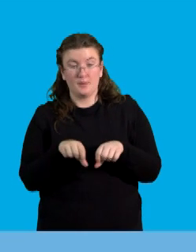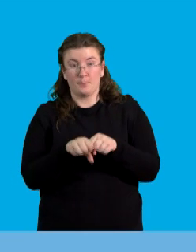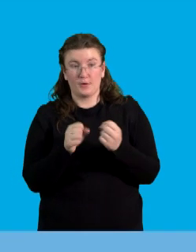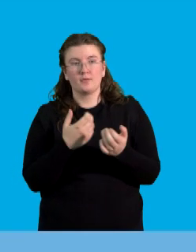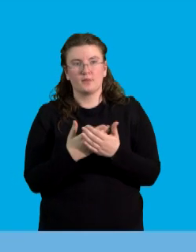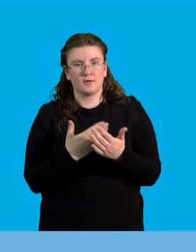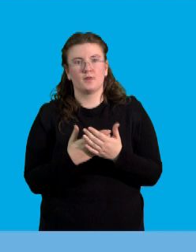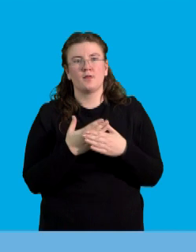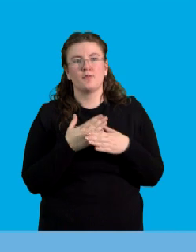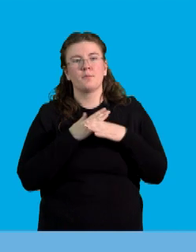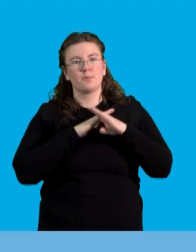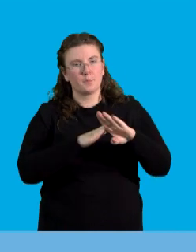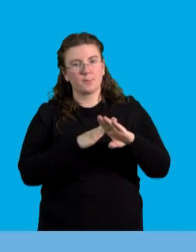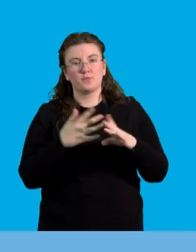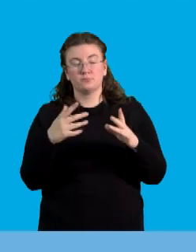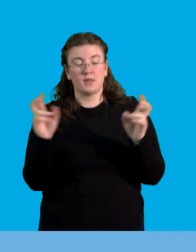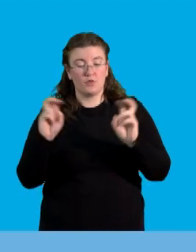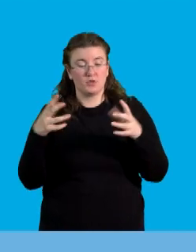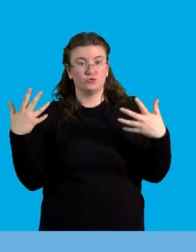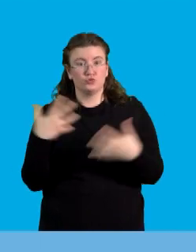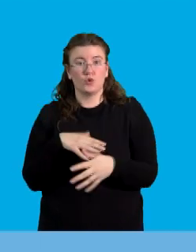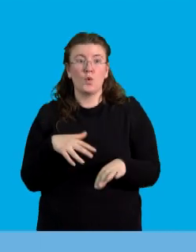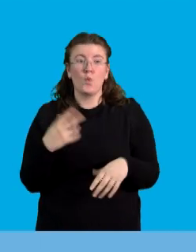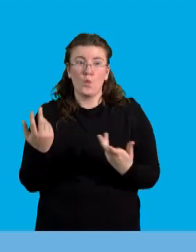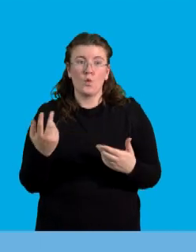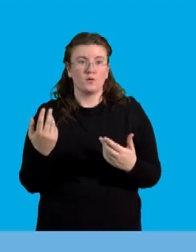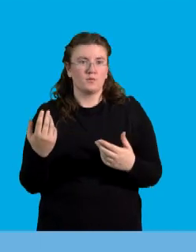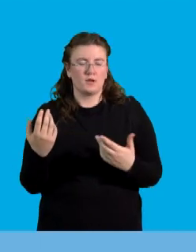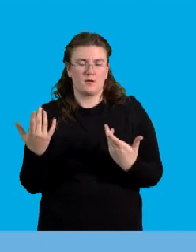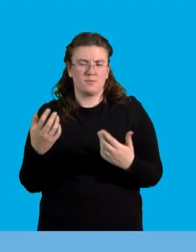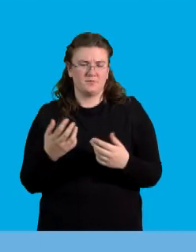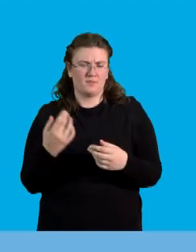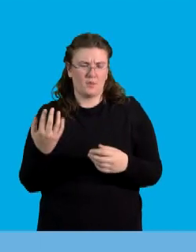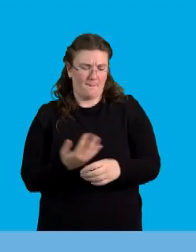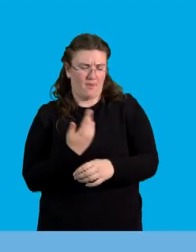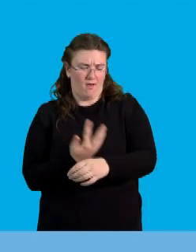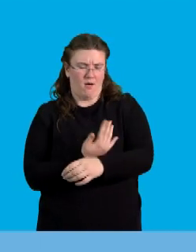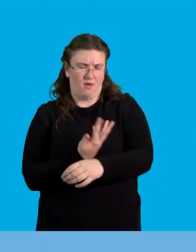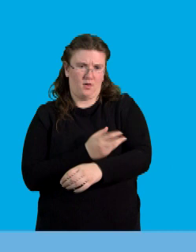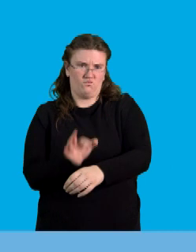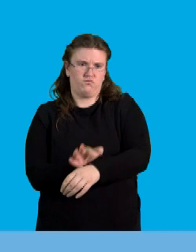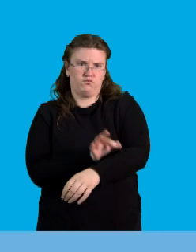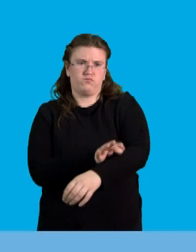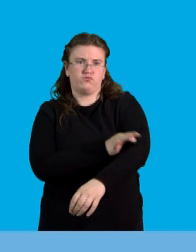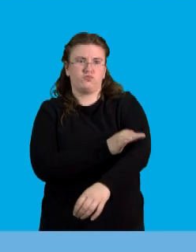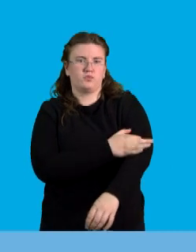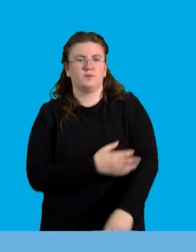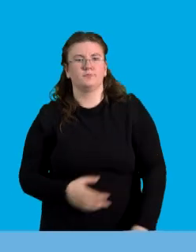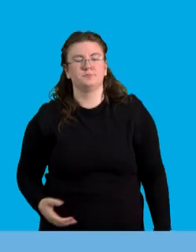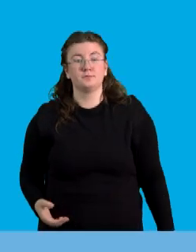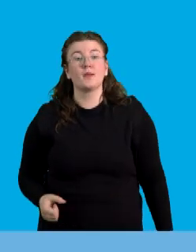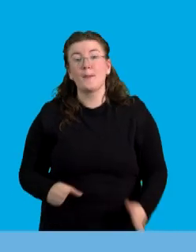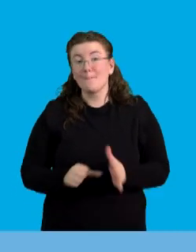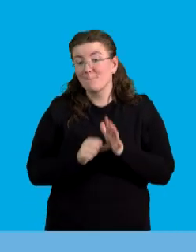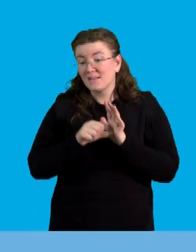serious burn wounds. So this is an example of the earth leakage that we find in our circuit breakers, the main switch